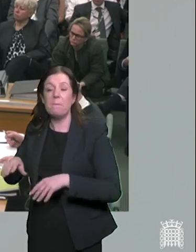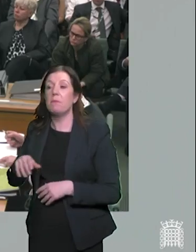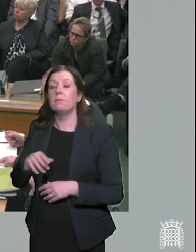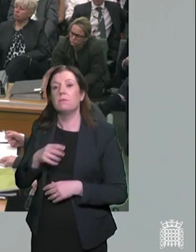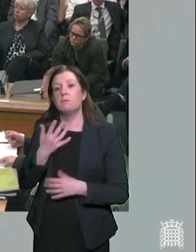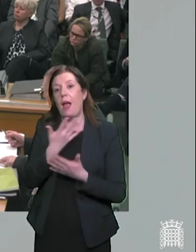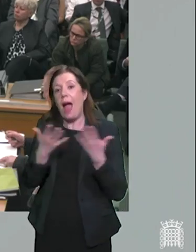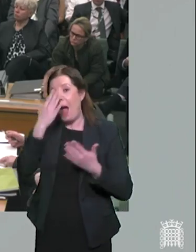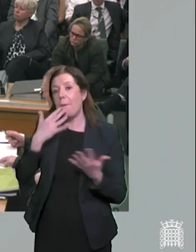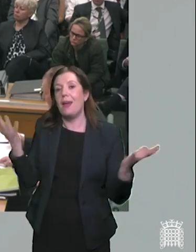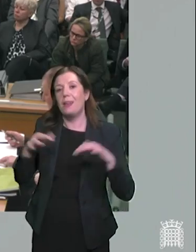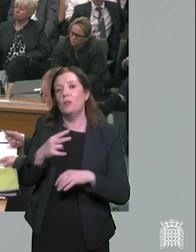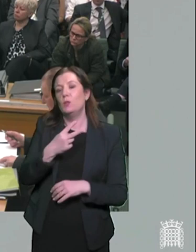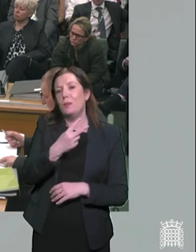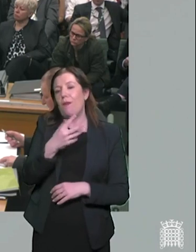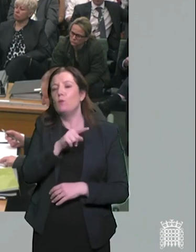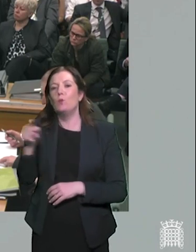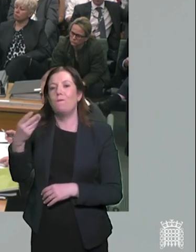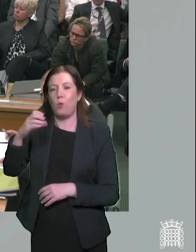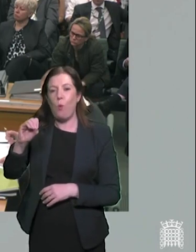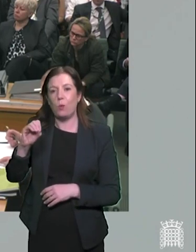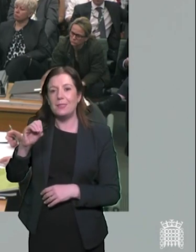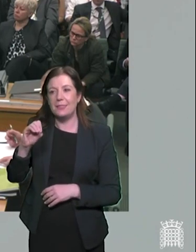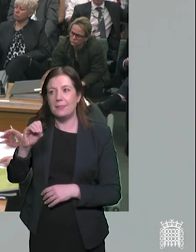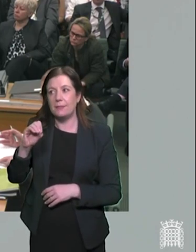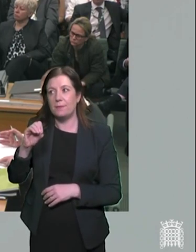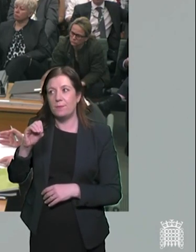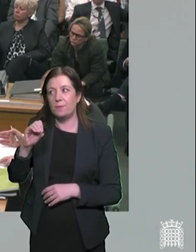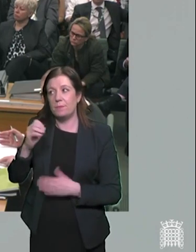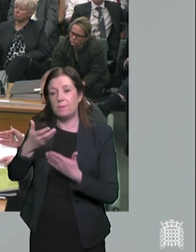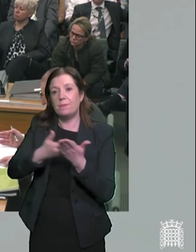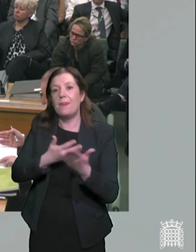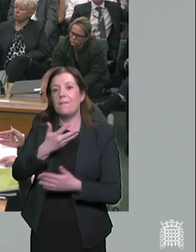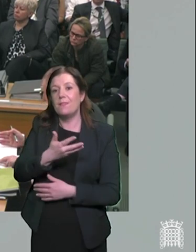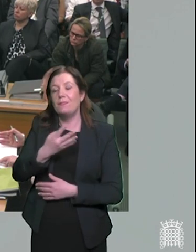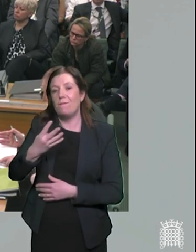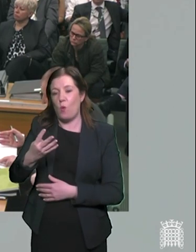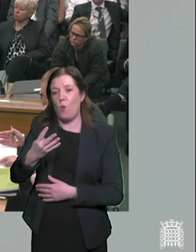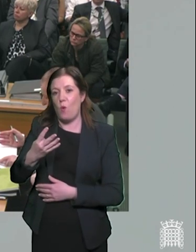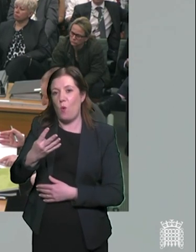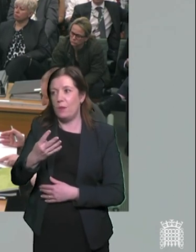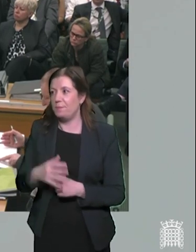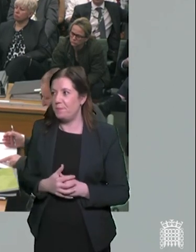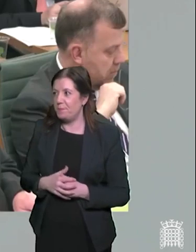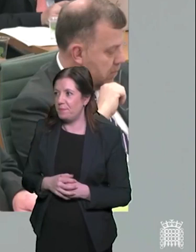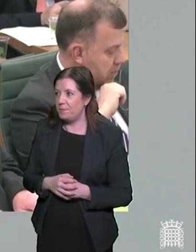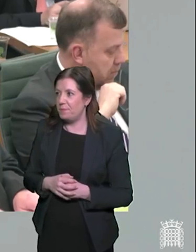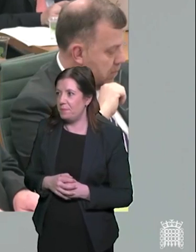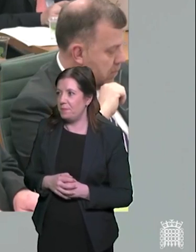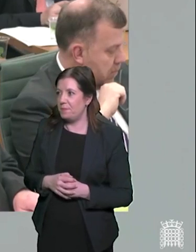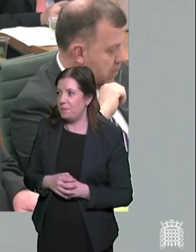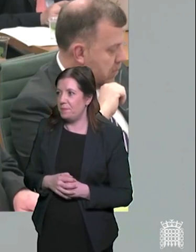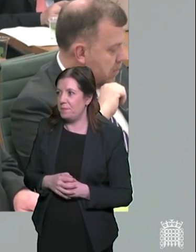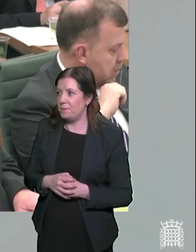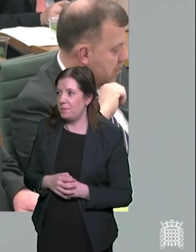between 25 and 40 people. You'll find the relevant statements on page 54 of your evidence bundle.